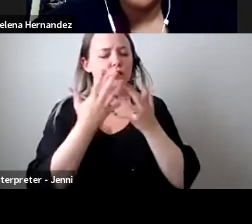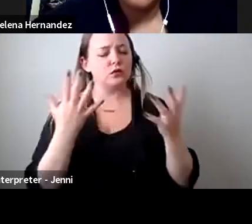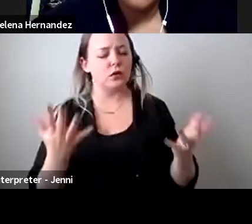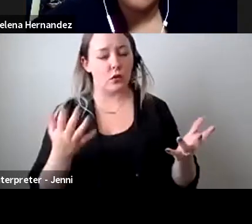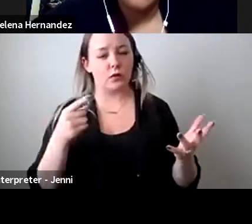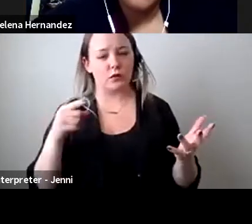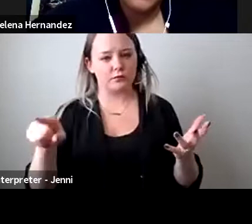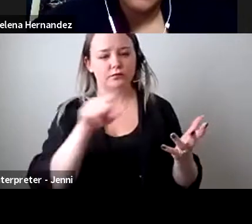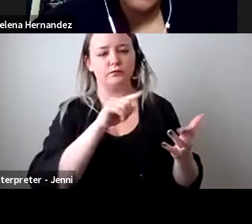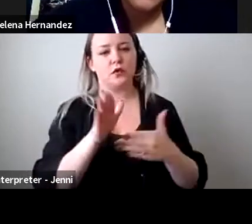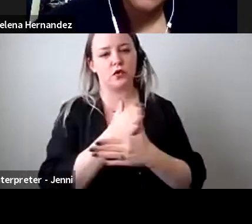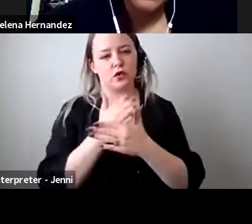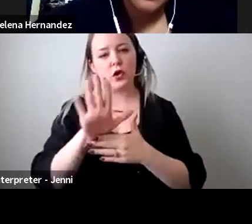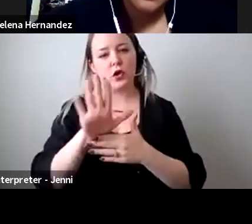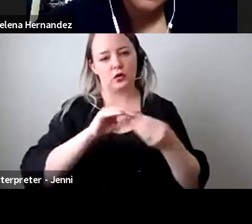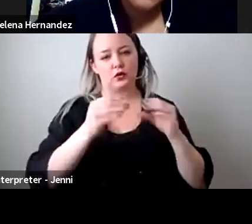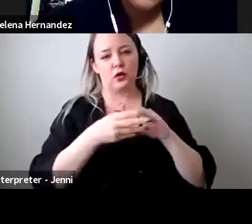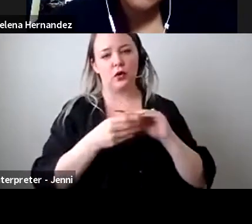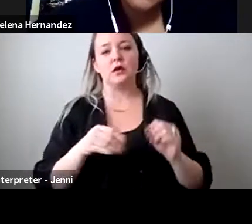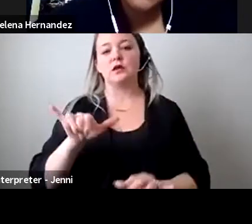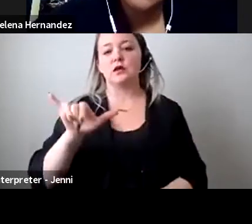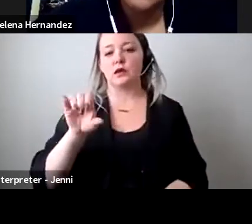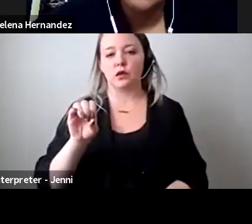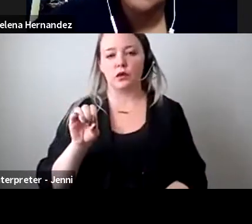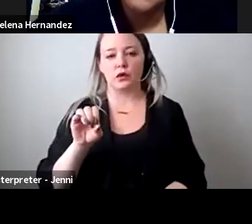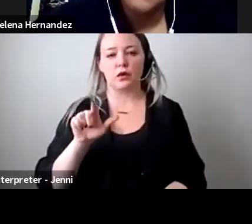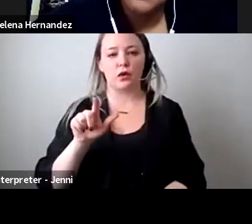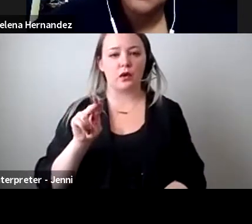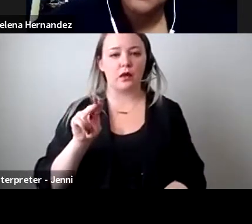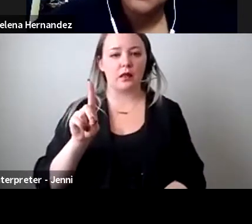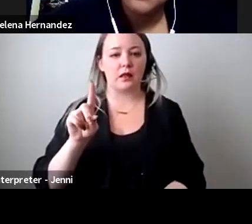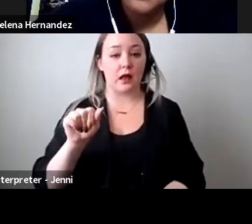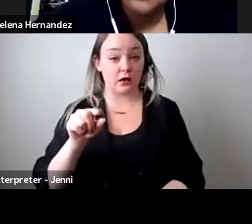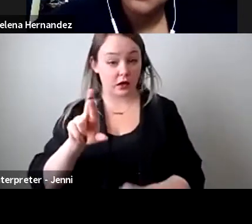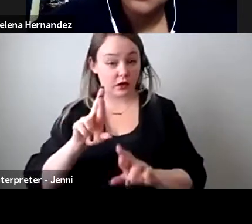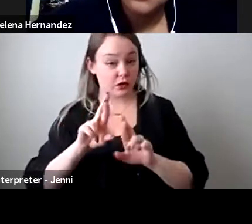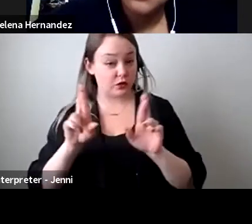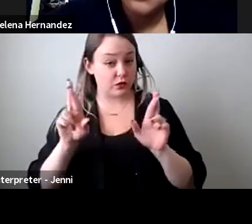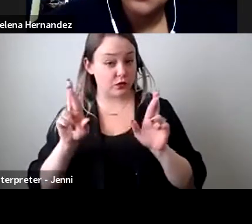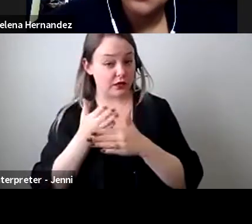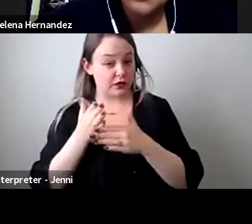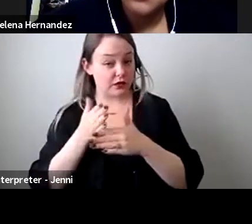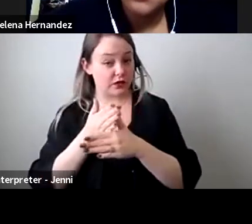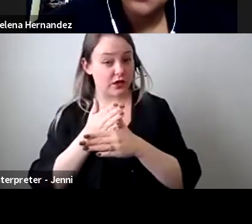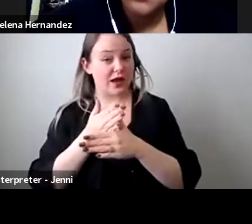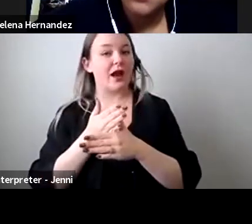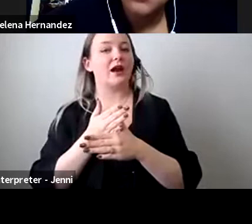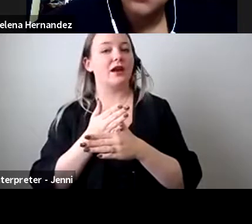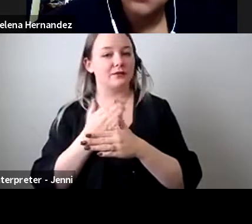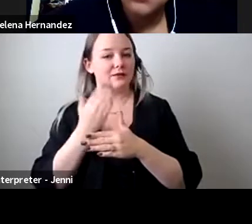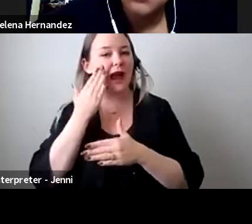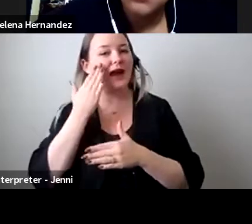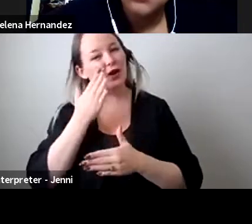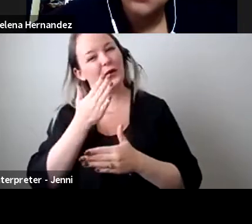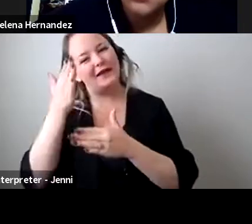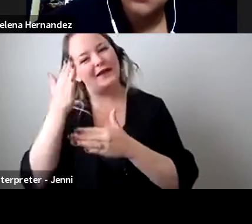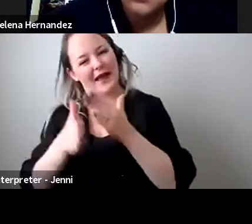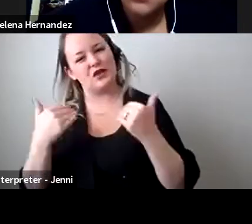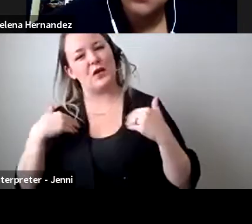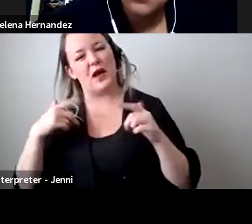things that you shared. And Yolanda, I'm just going to check in with you if you're ready to share, but I know you have a big share for us at the end,